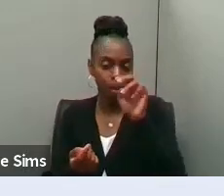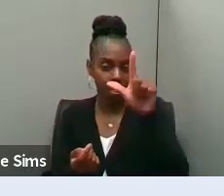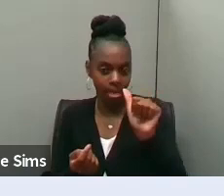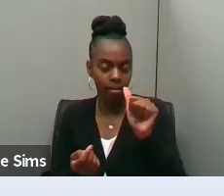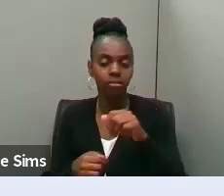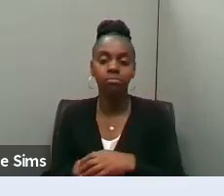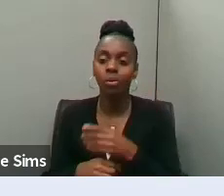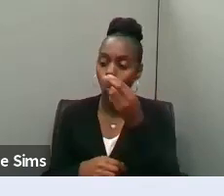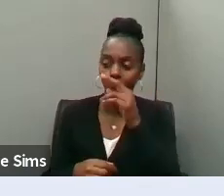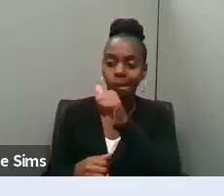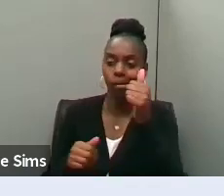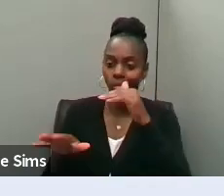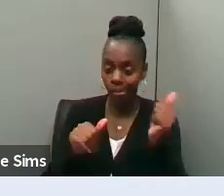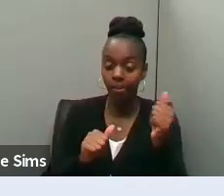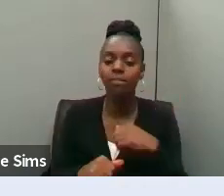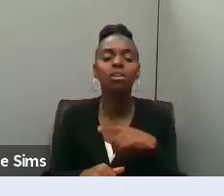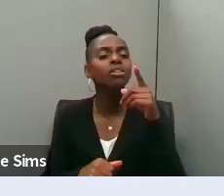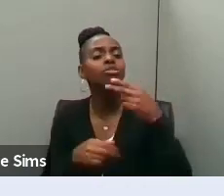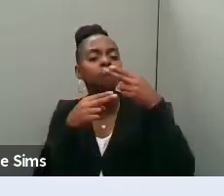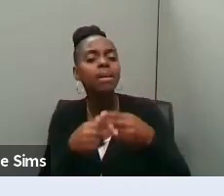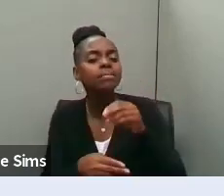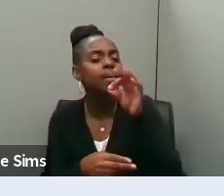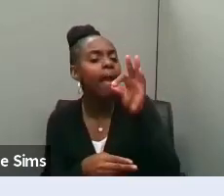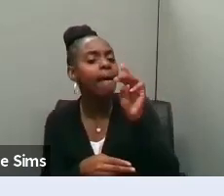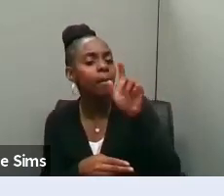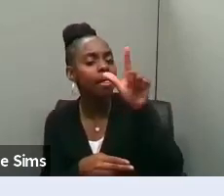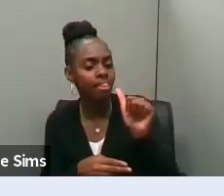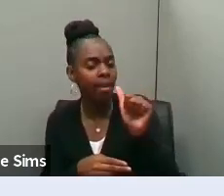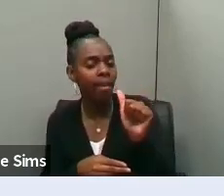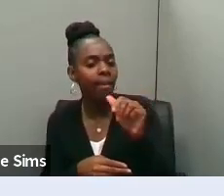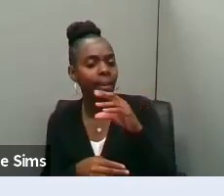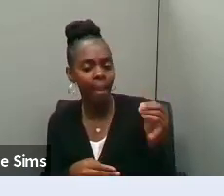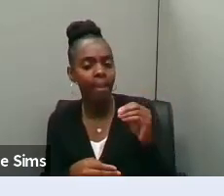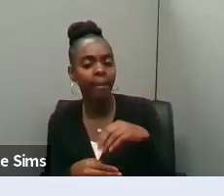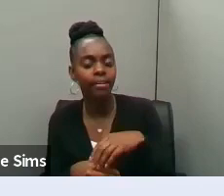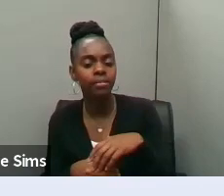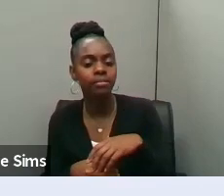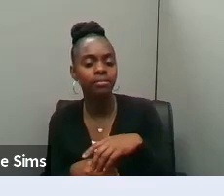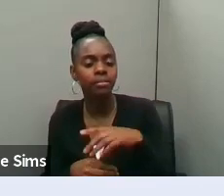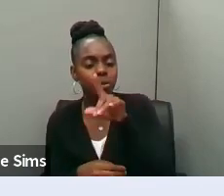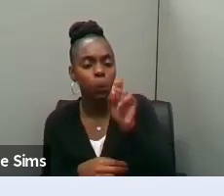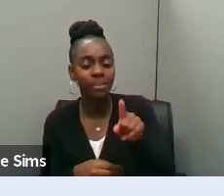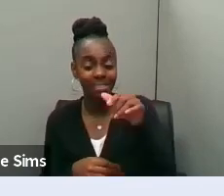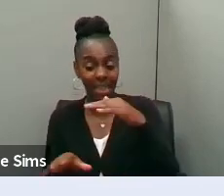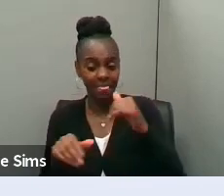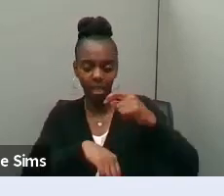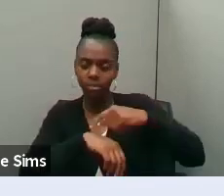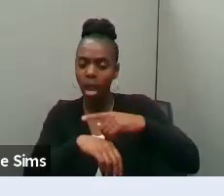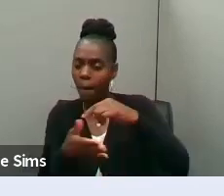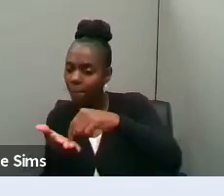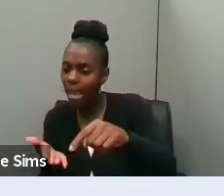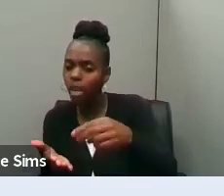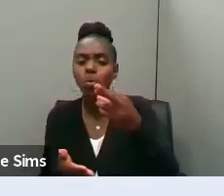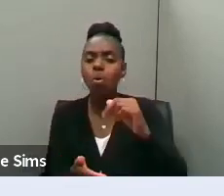Thank you. And you mentioned FMLA and the CARES leave. There was a question about if those leave times are paid or